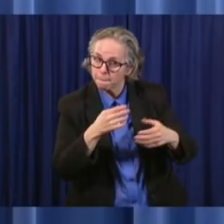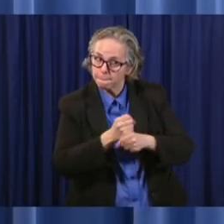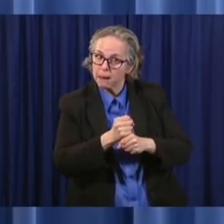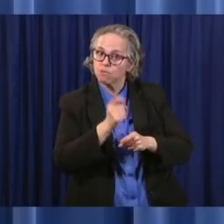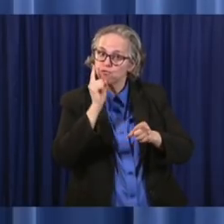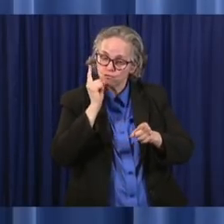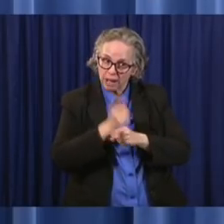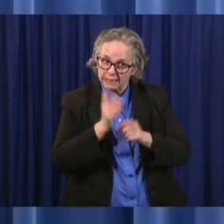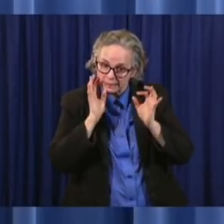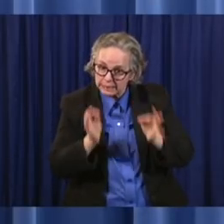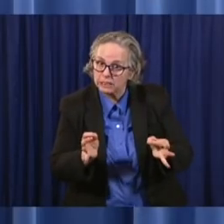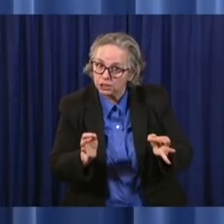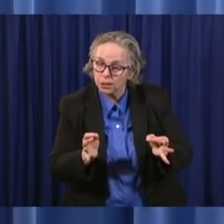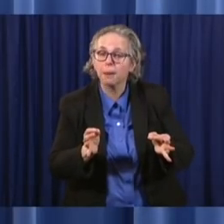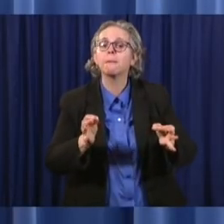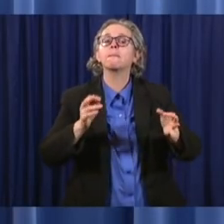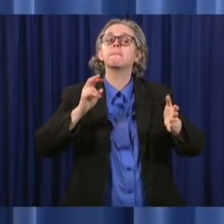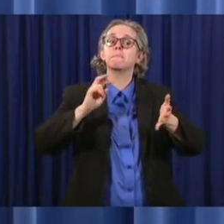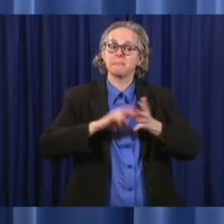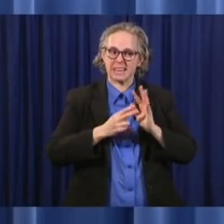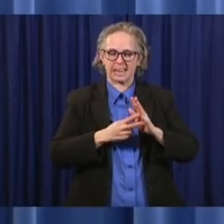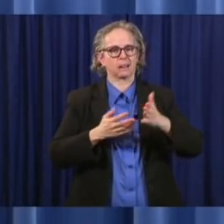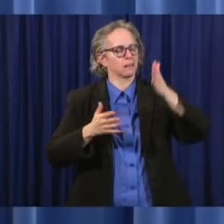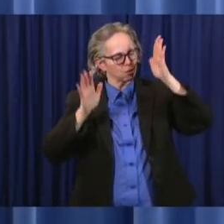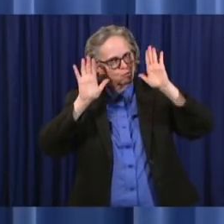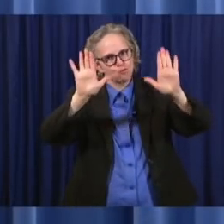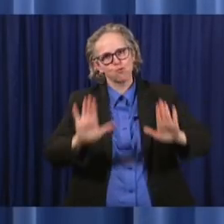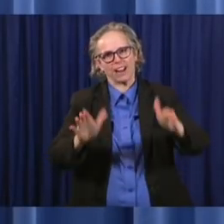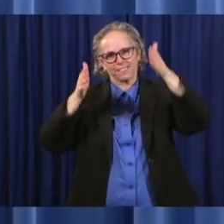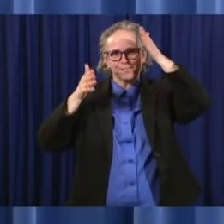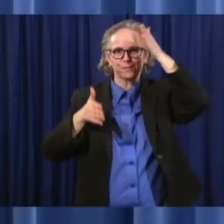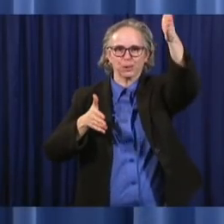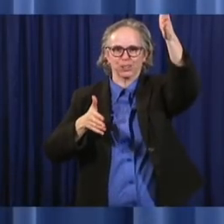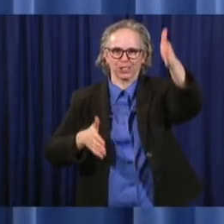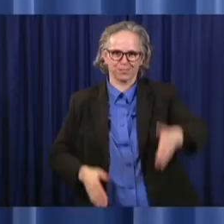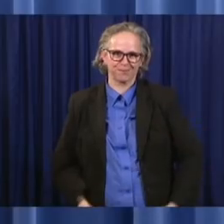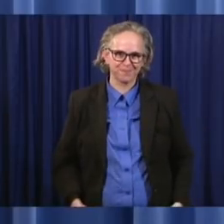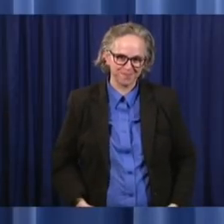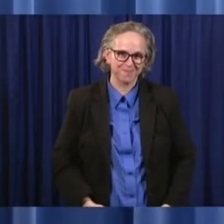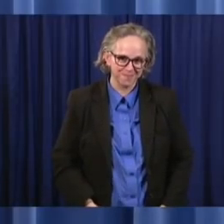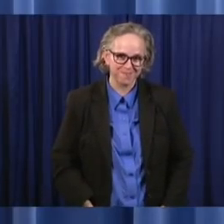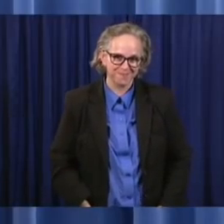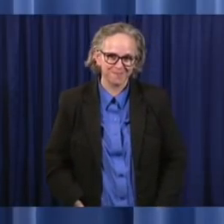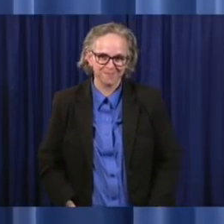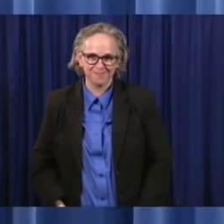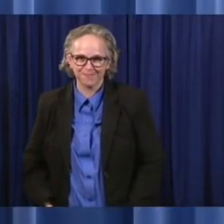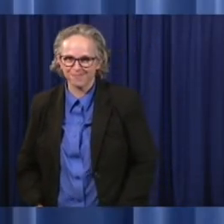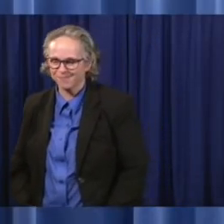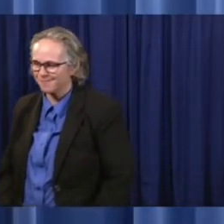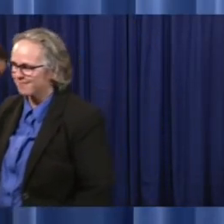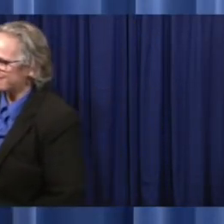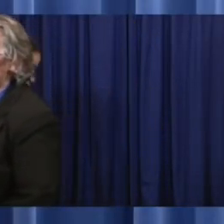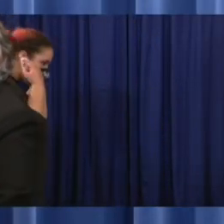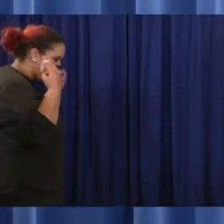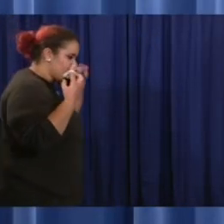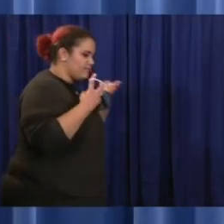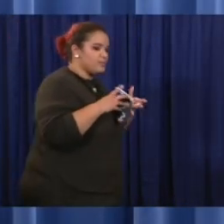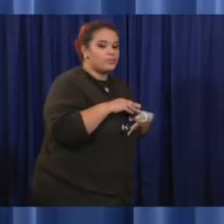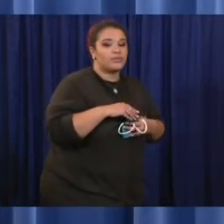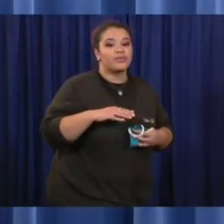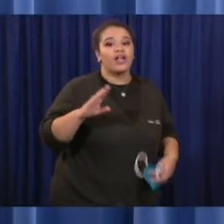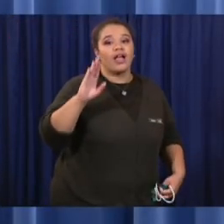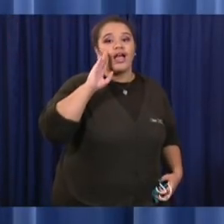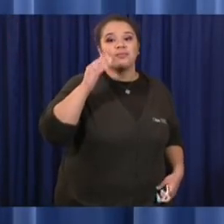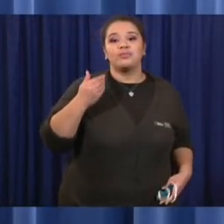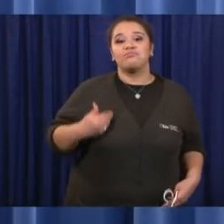we got a great future. Hi, Governor. Good afternoon. Julie Carr-Smythe at the Associated Press. I